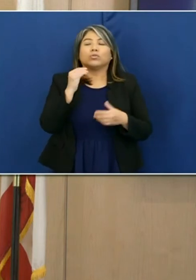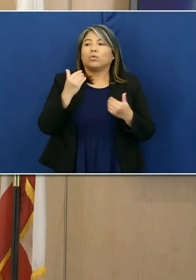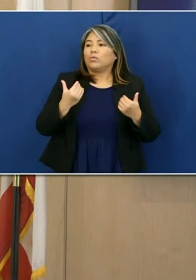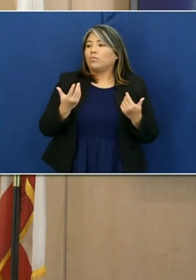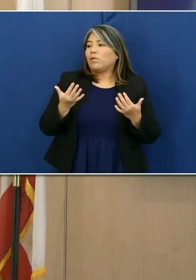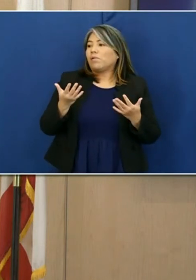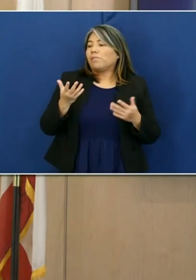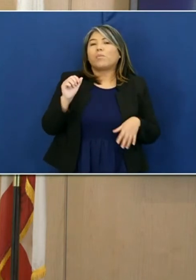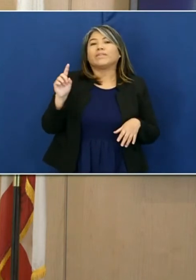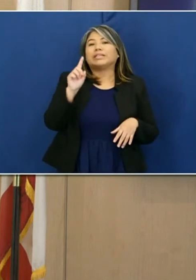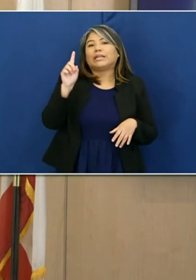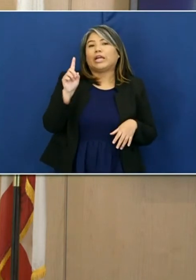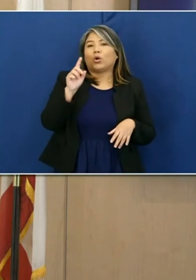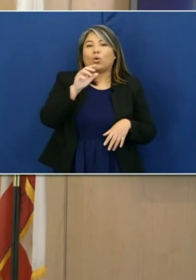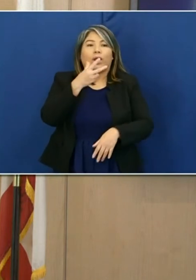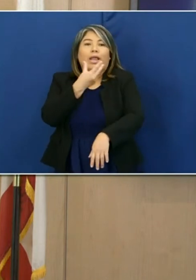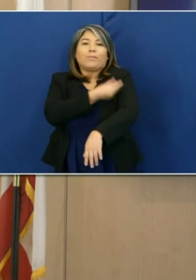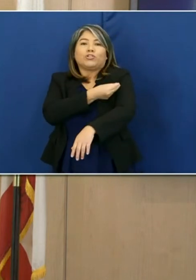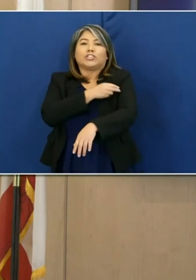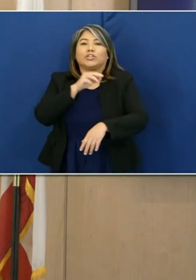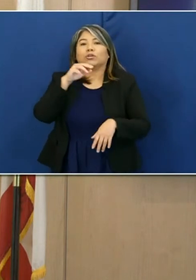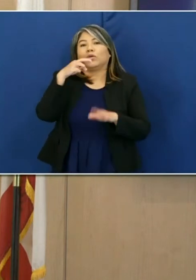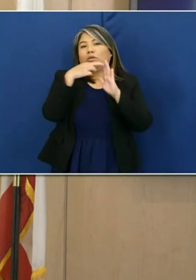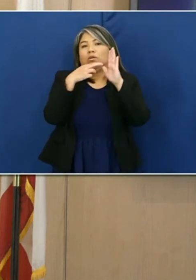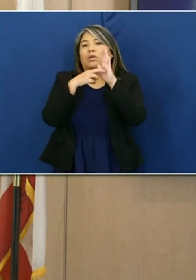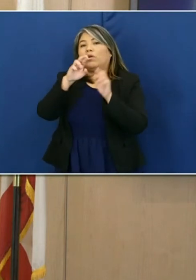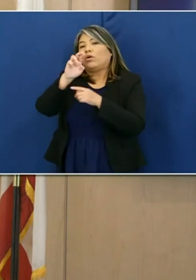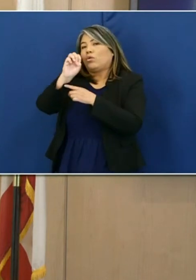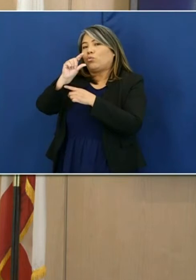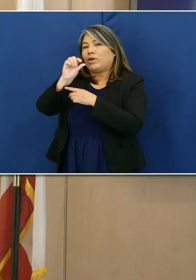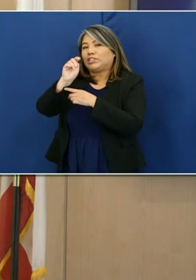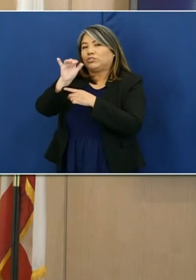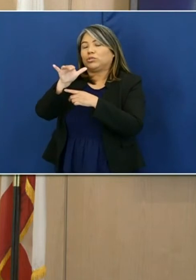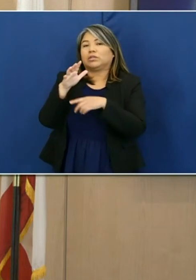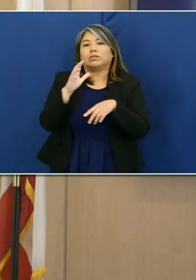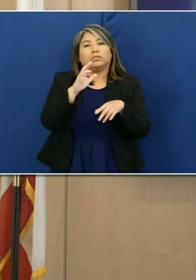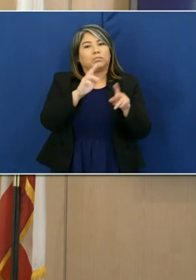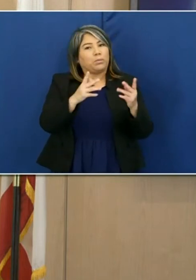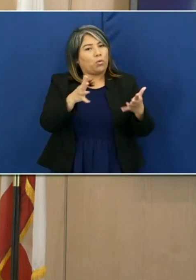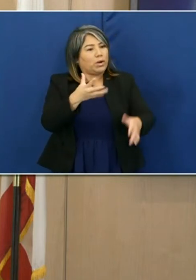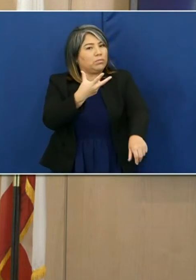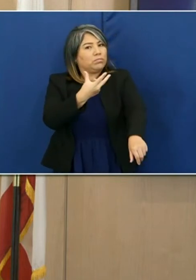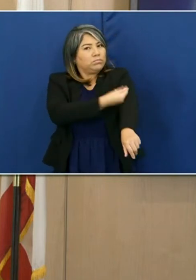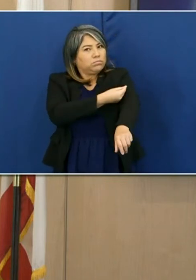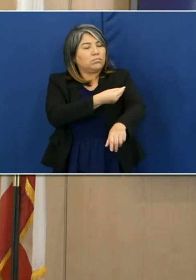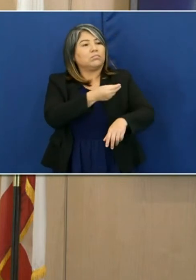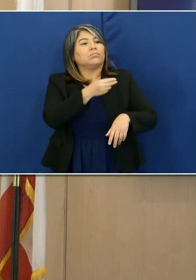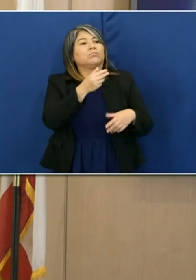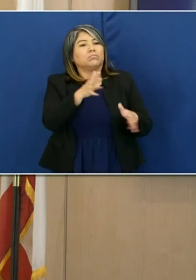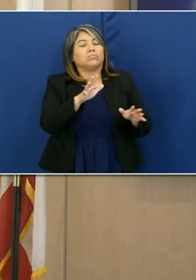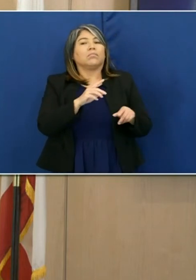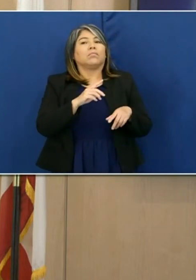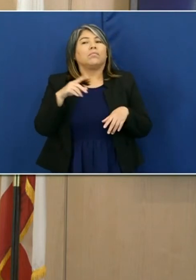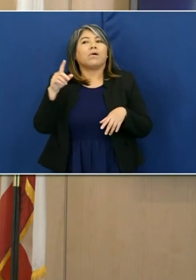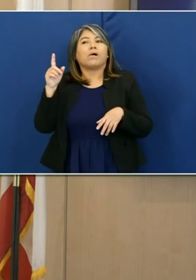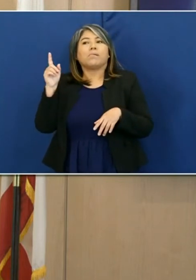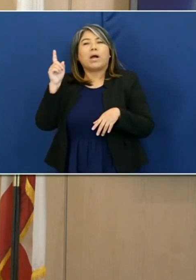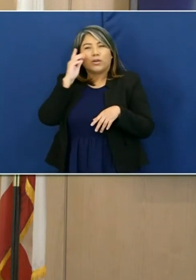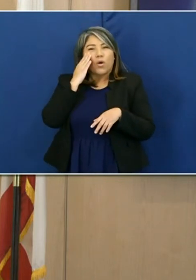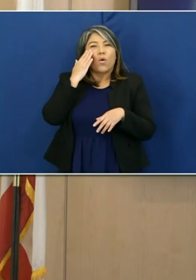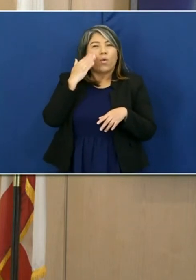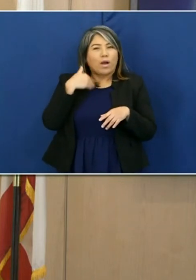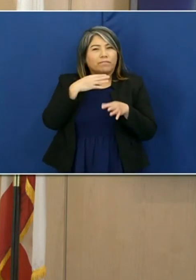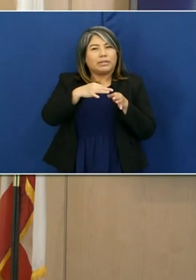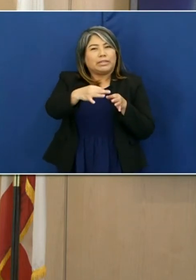Diego Immunization Registry, where as individuals are given a vaccination, then we should have a greater clarity or insight, but there is a little bit of a delay